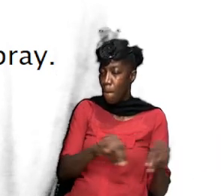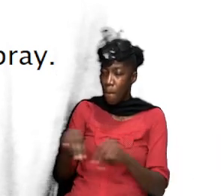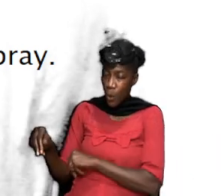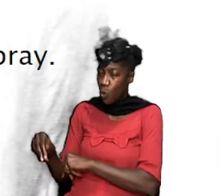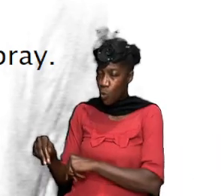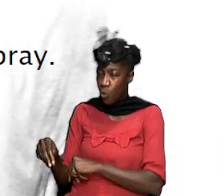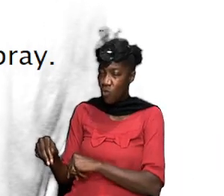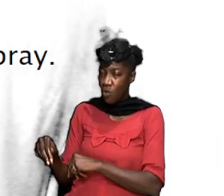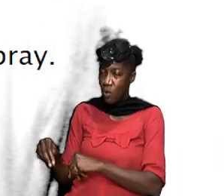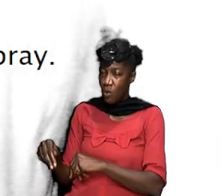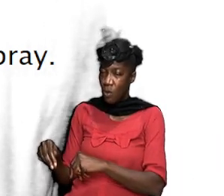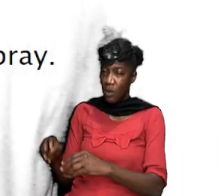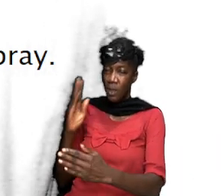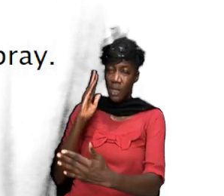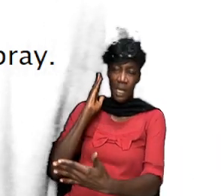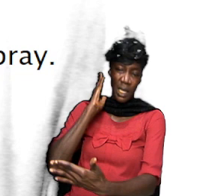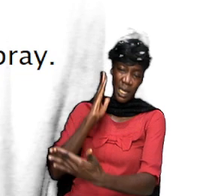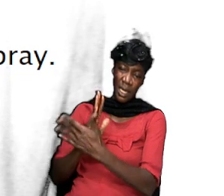hindrances.